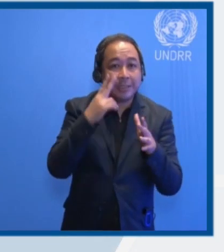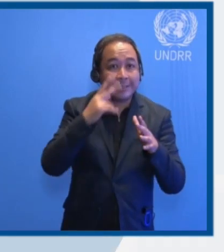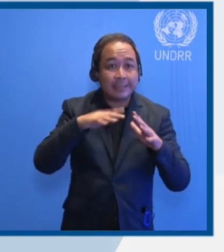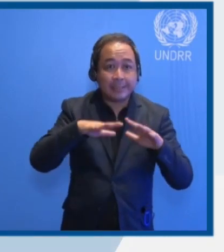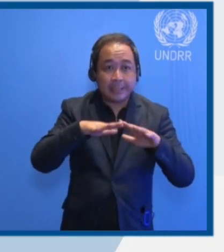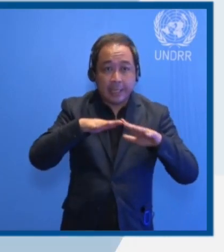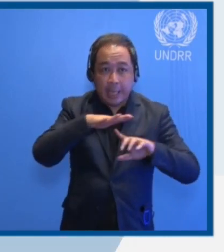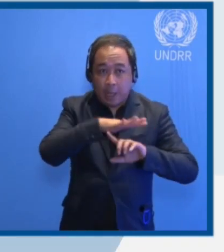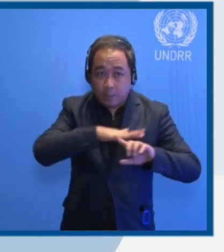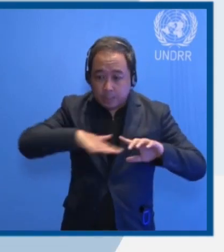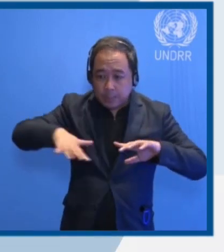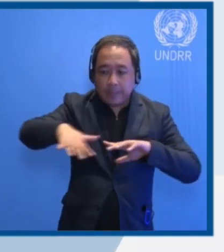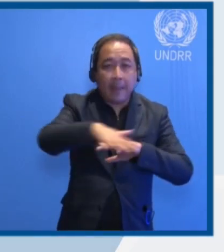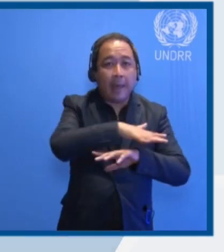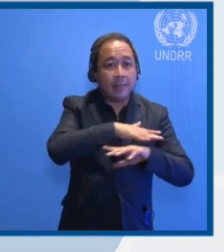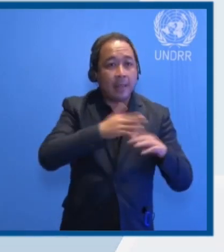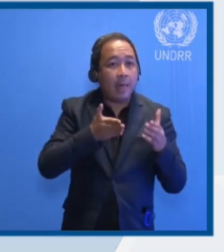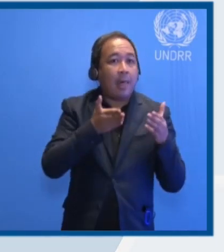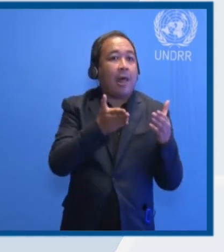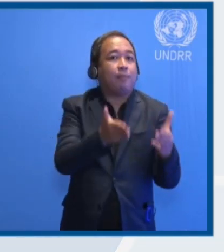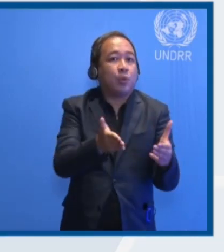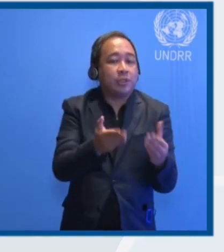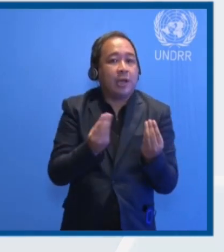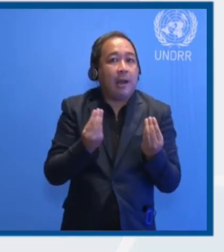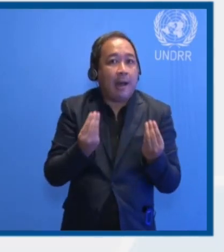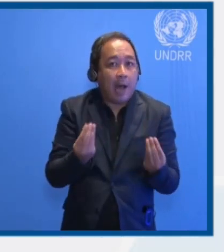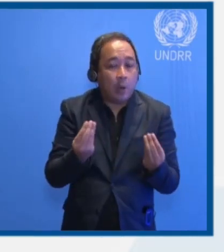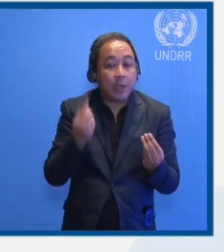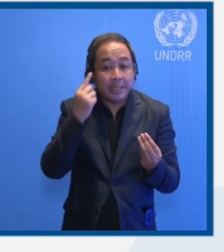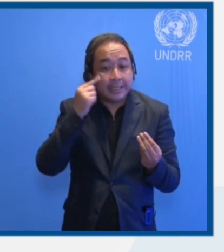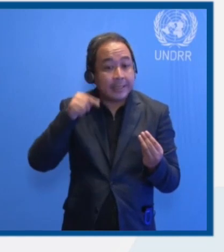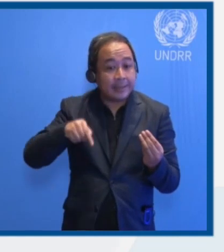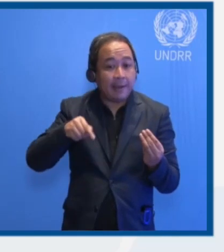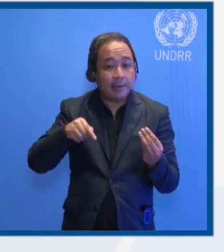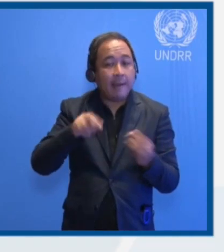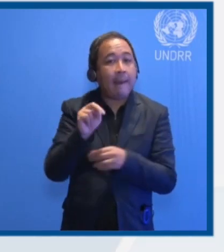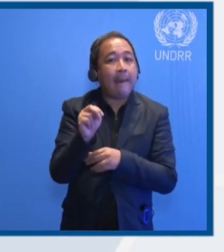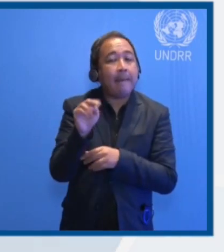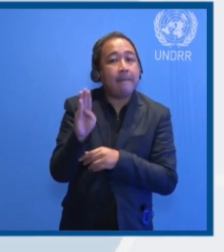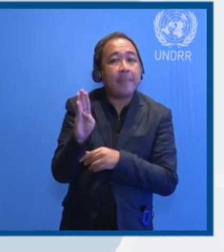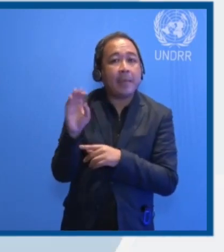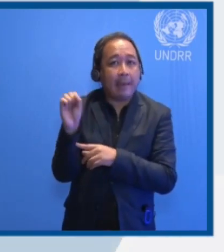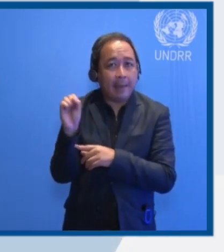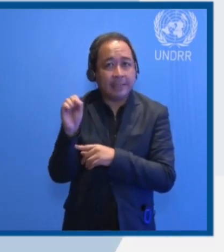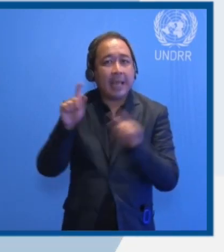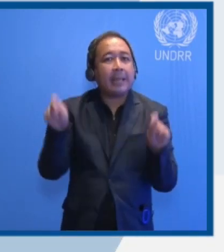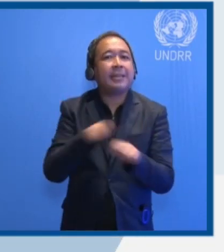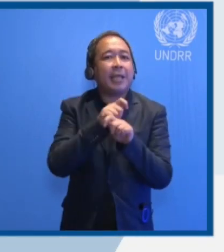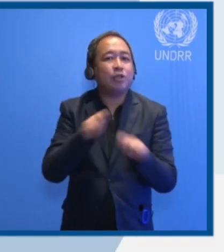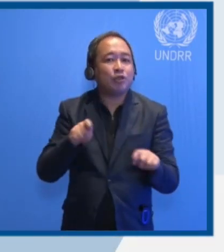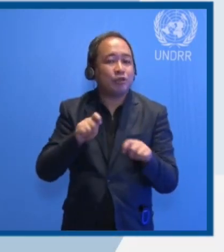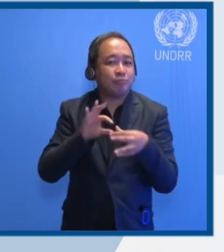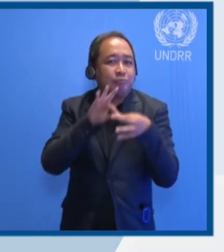based on our experience in Indonesia. Actually, nature-based solution approach should be addressed on landscape